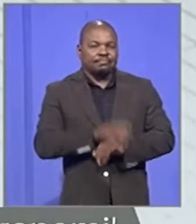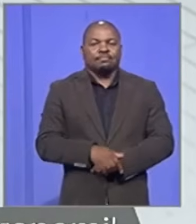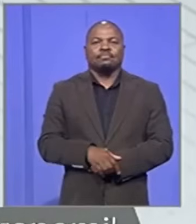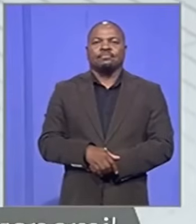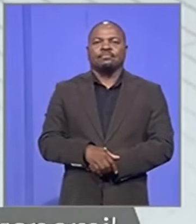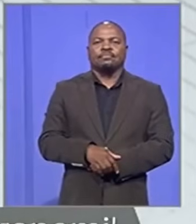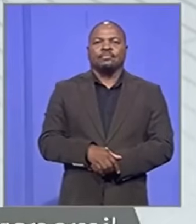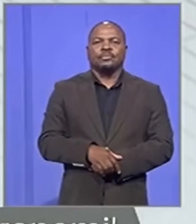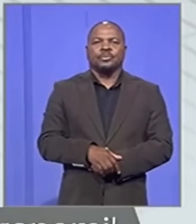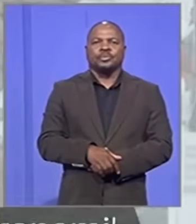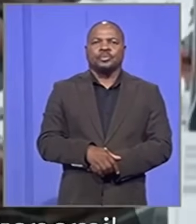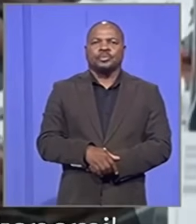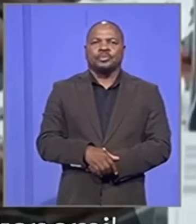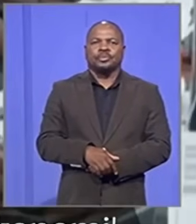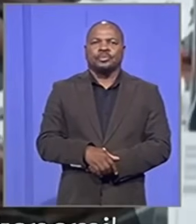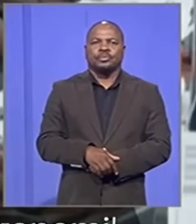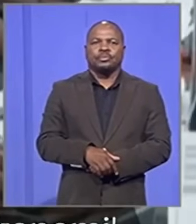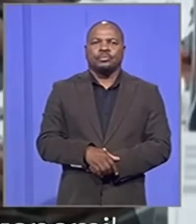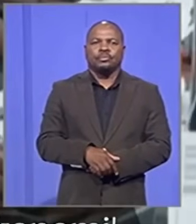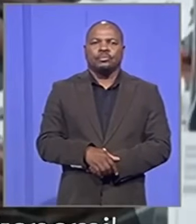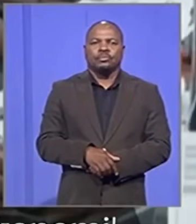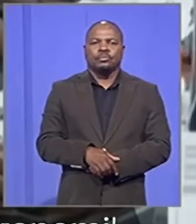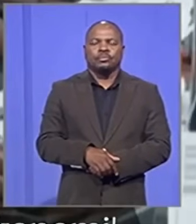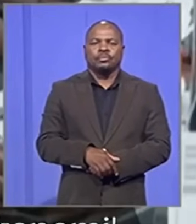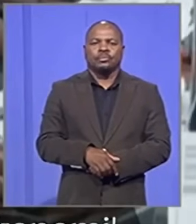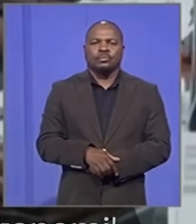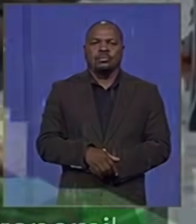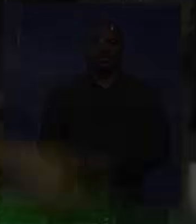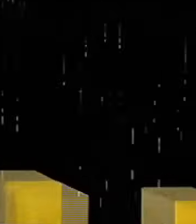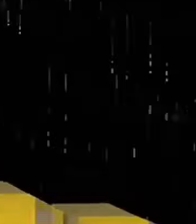English, SABC News, Mahikeng.